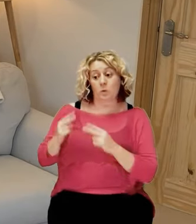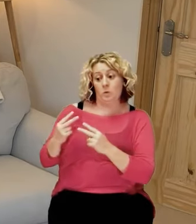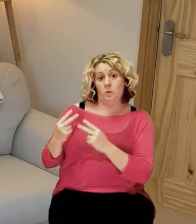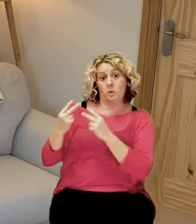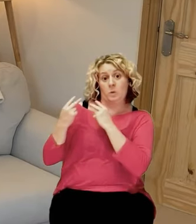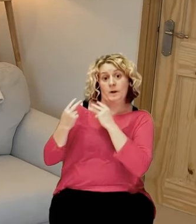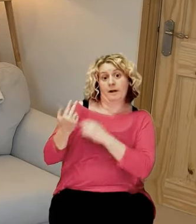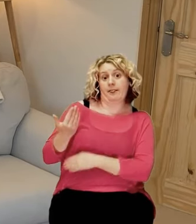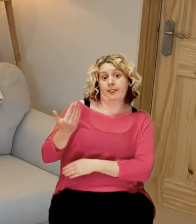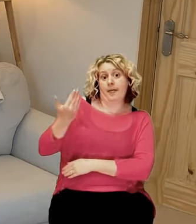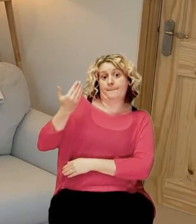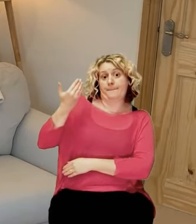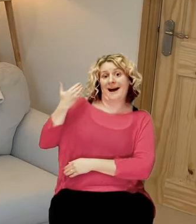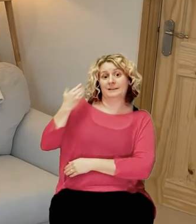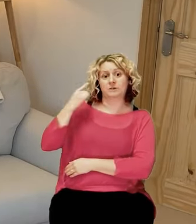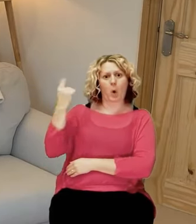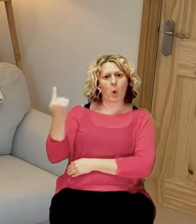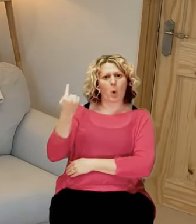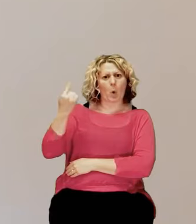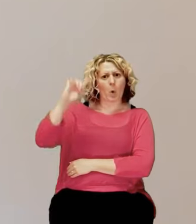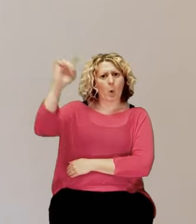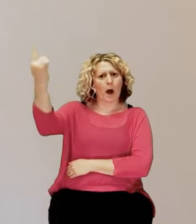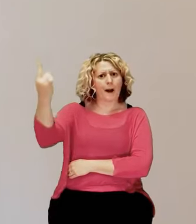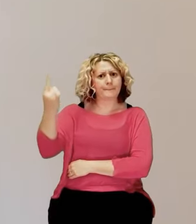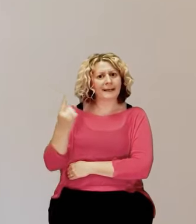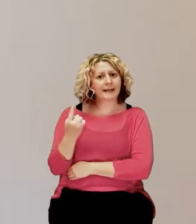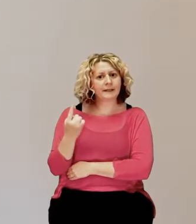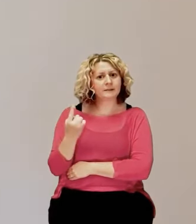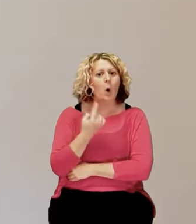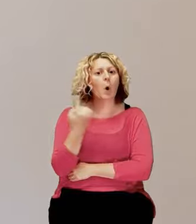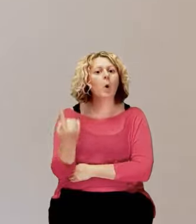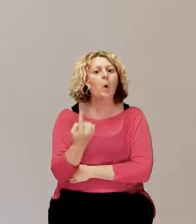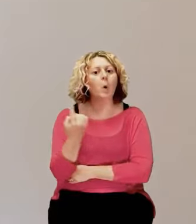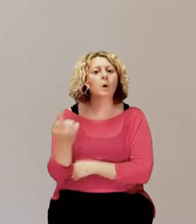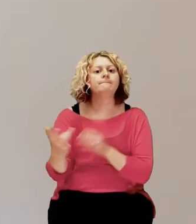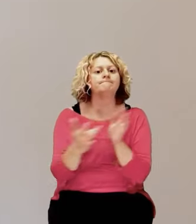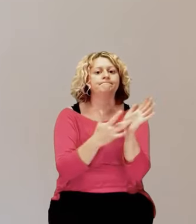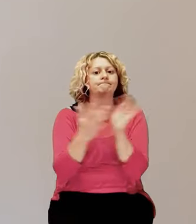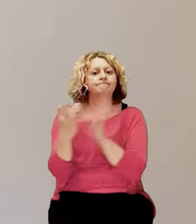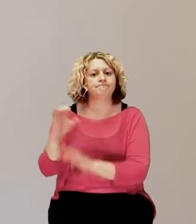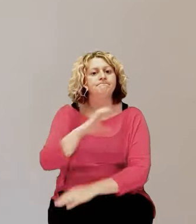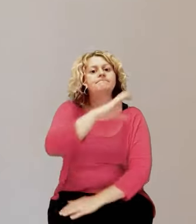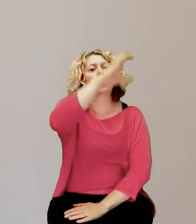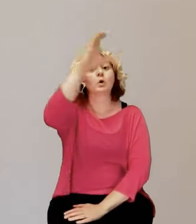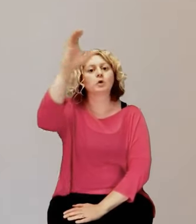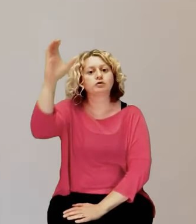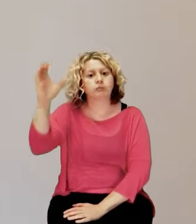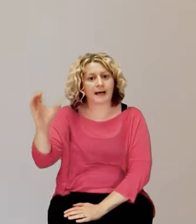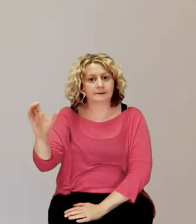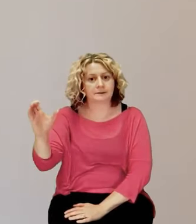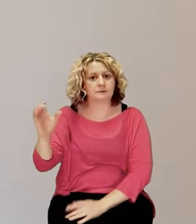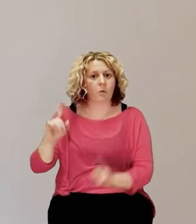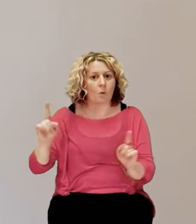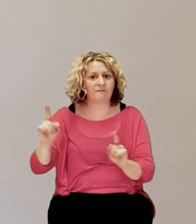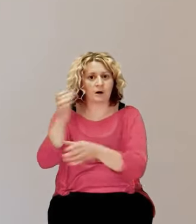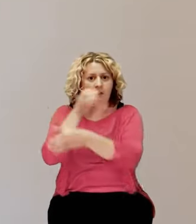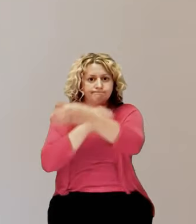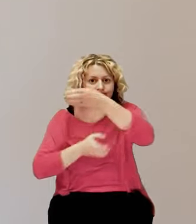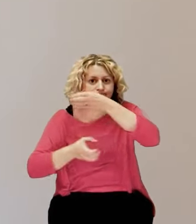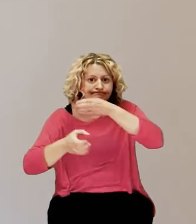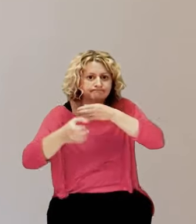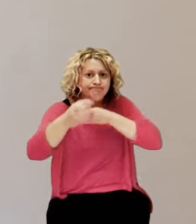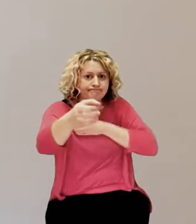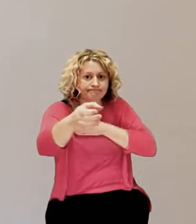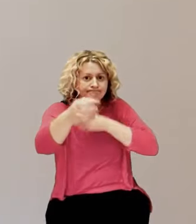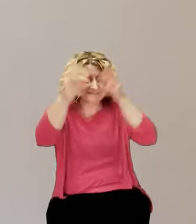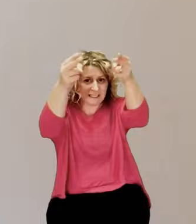it? It was Christ who appeared. What did he appear to do? To offer salvation to